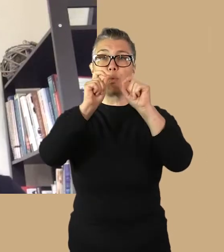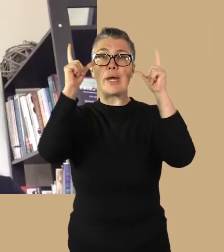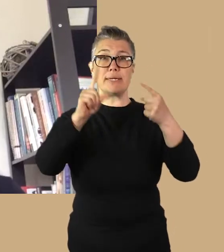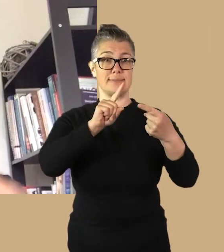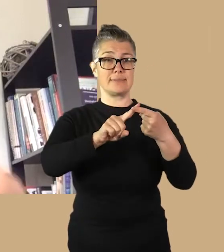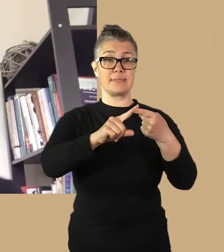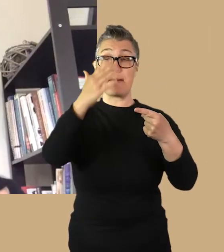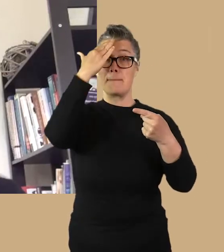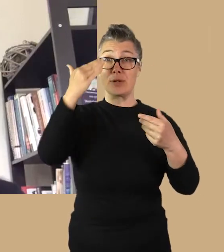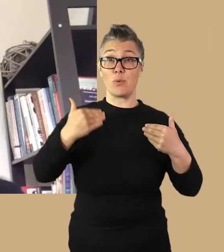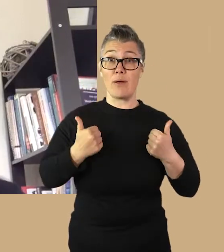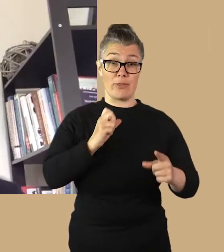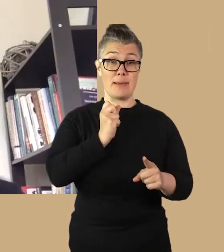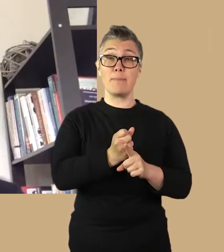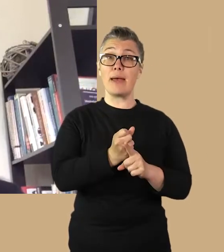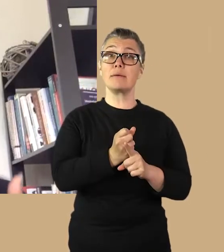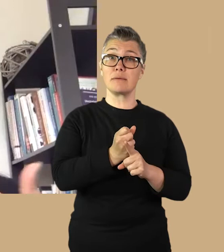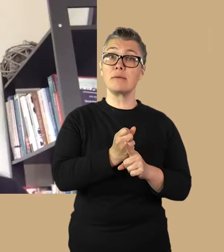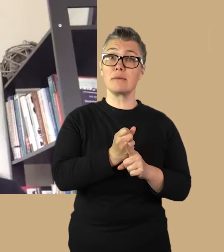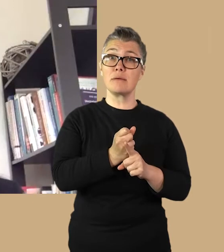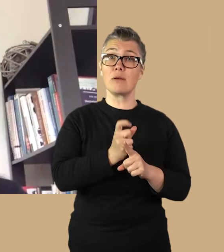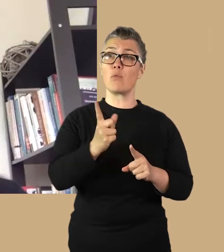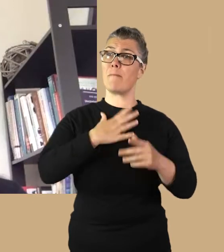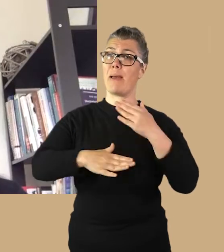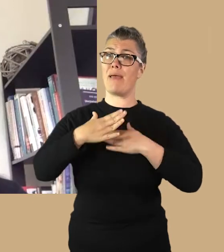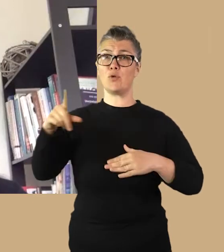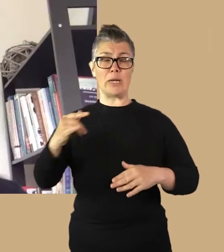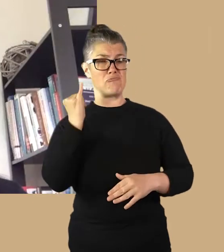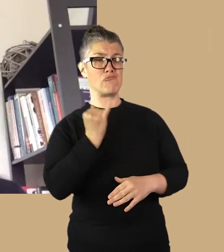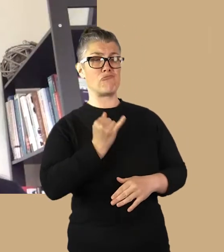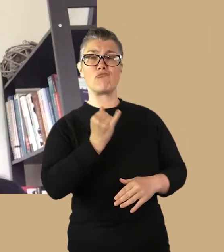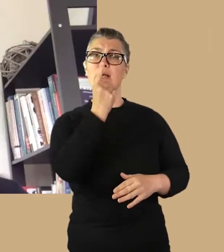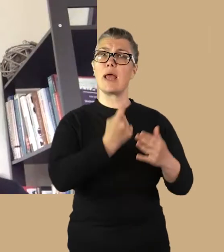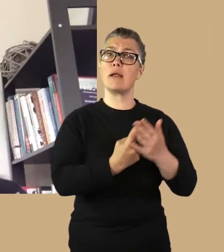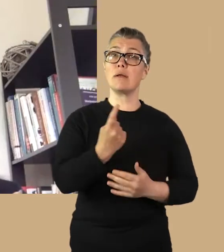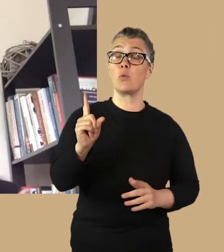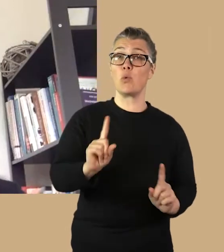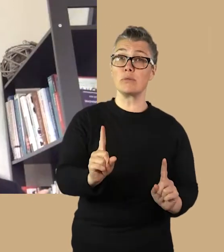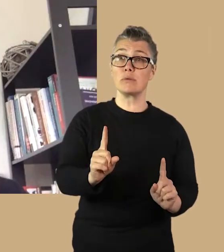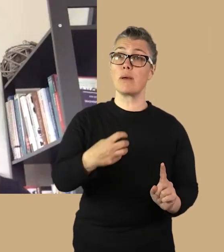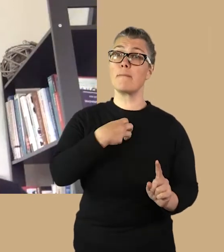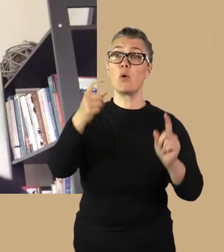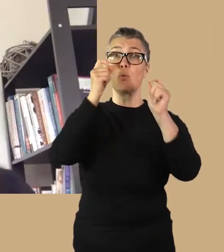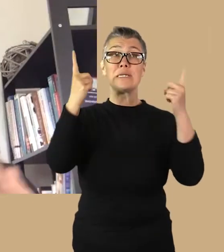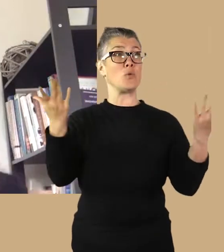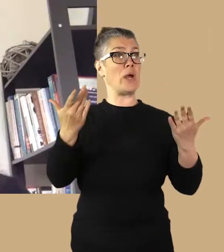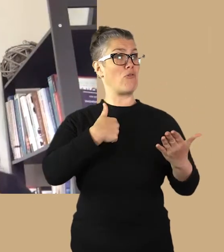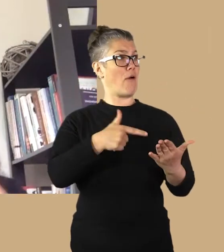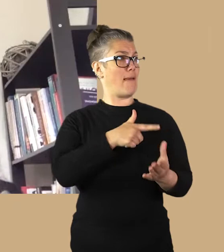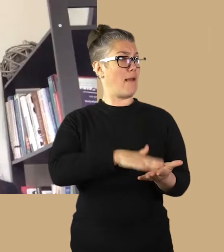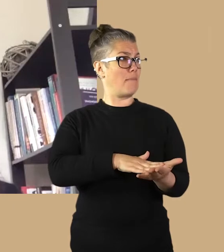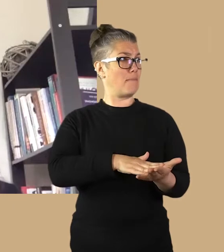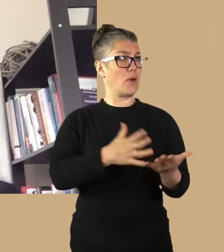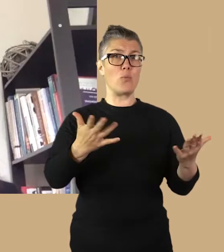of, one, the mental health effects of what this behavior can cause, bringing more awareness of where you